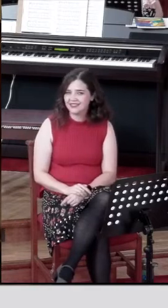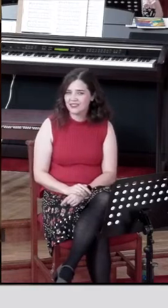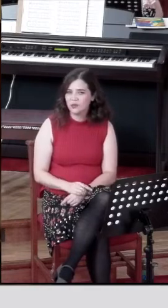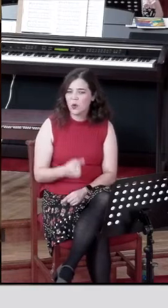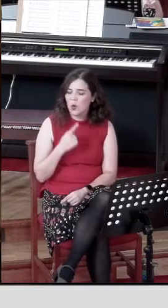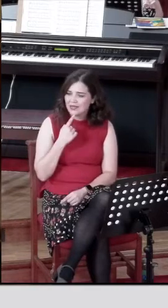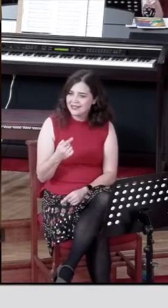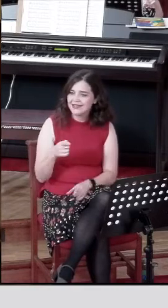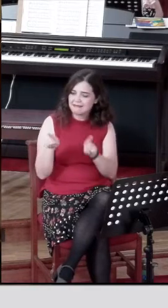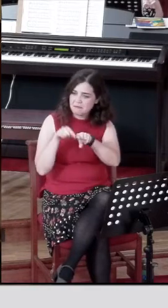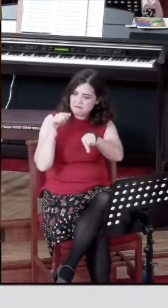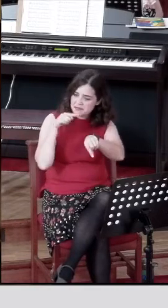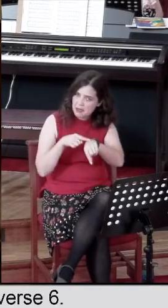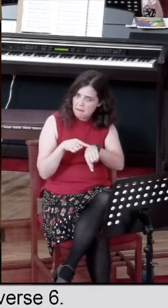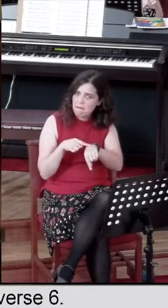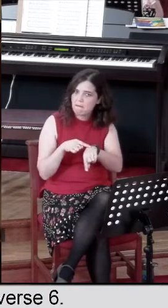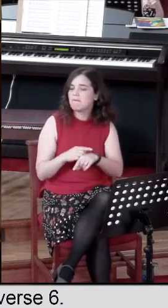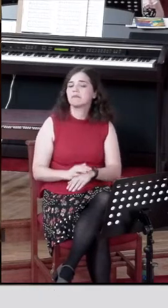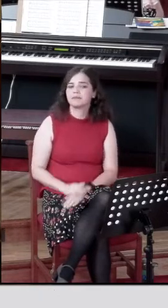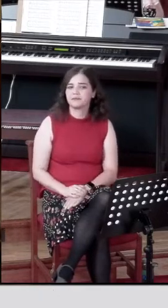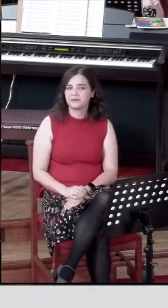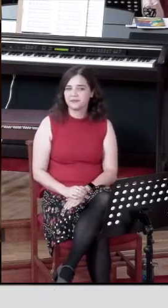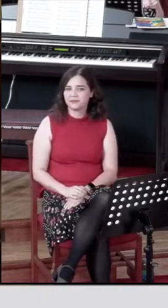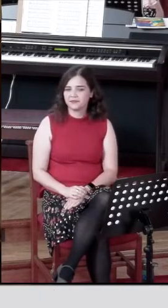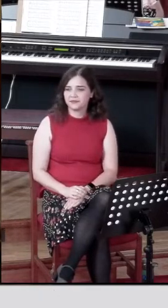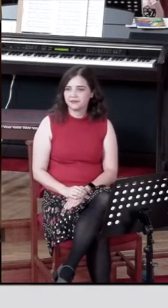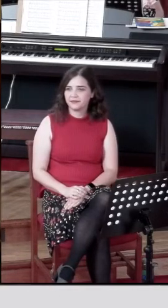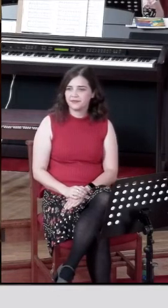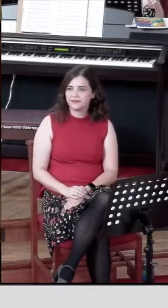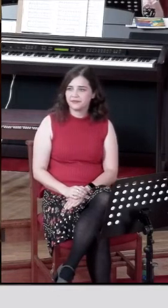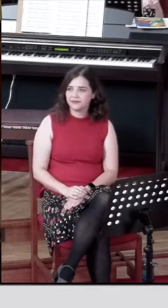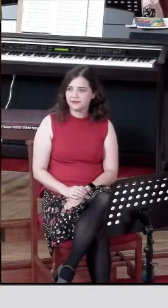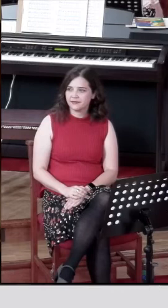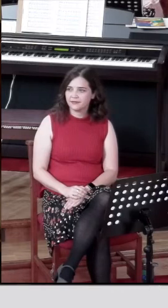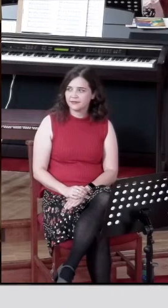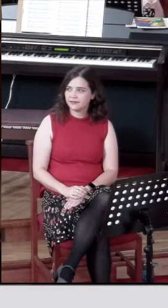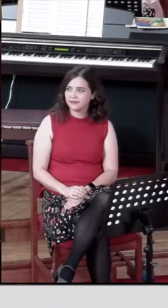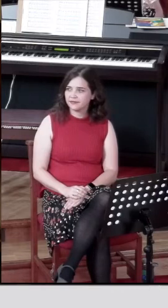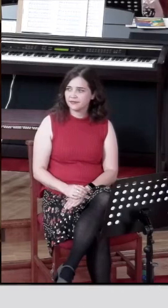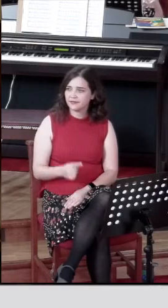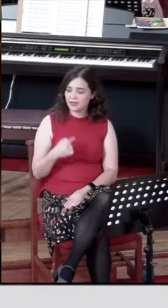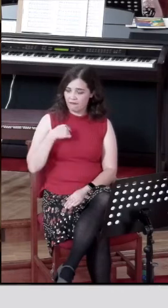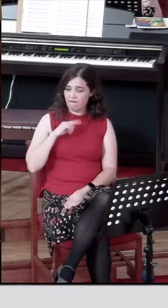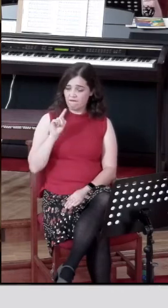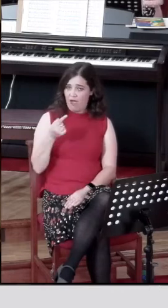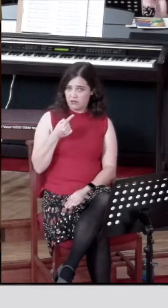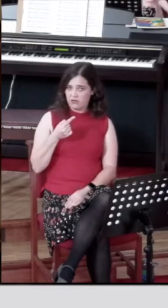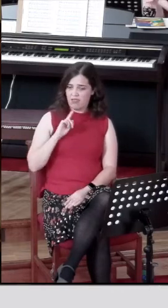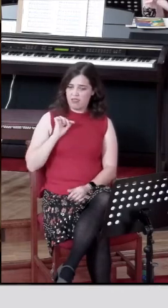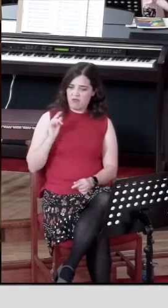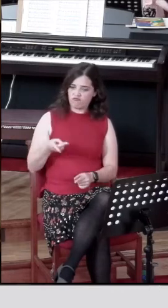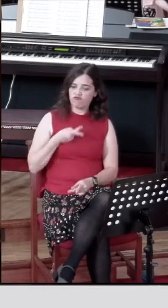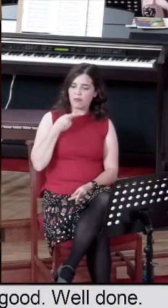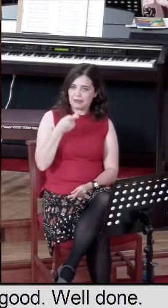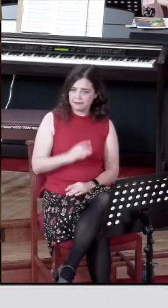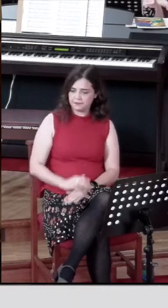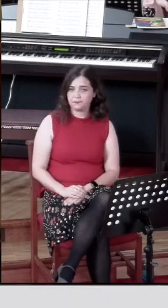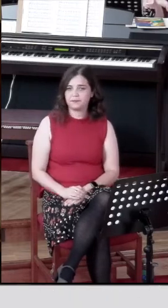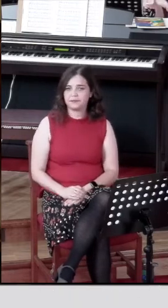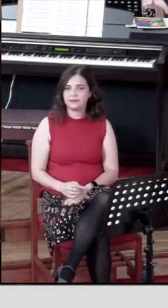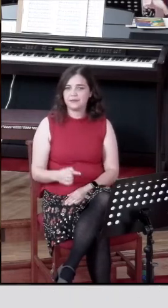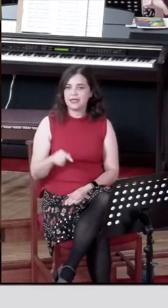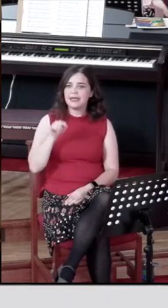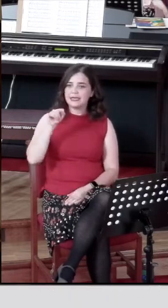all say it together, shall we? Then we know and we can remember it. Right. I'll just say it first and then we'll all say it together.